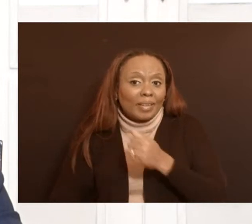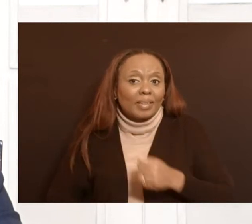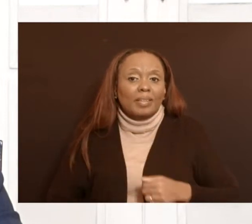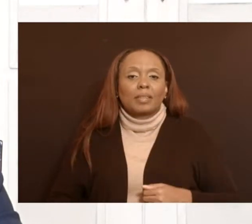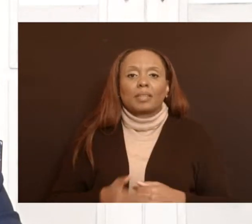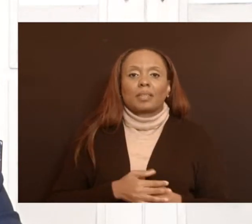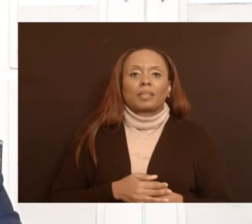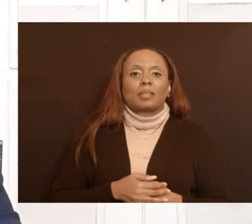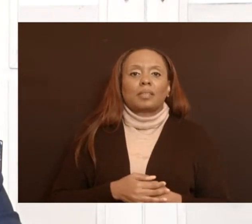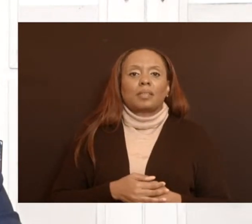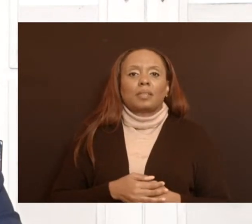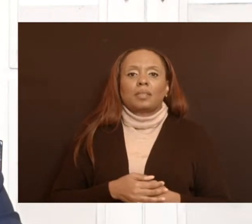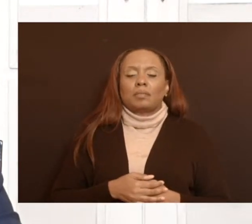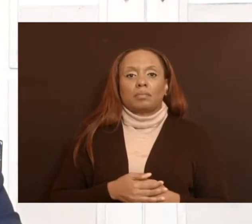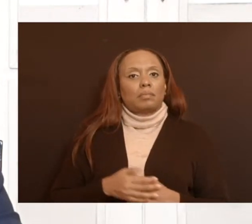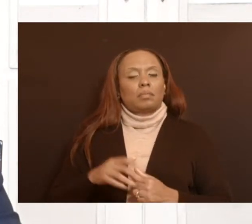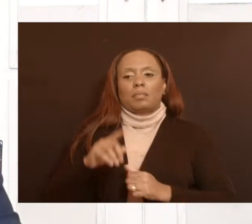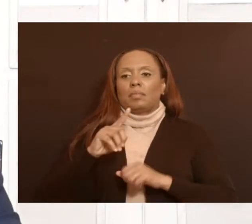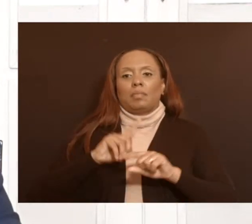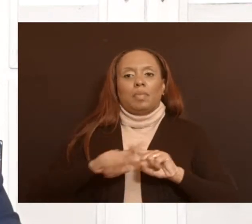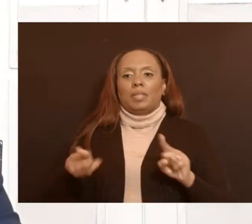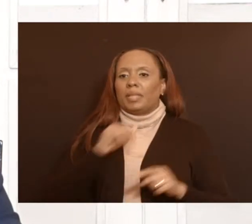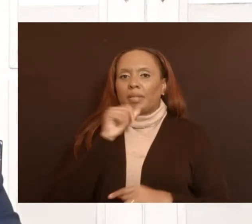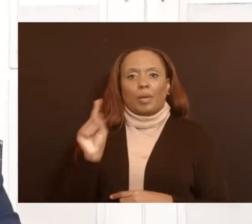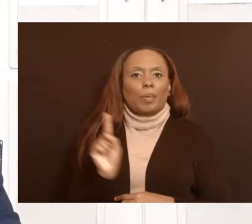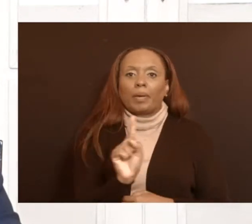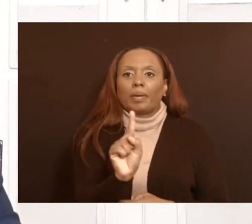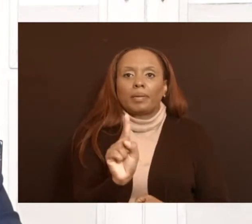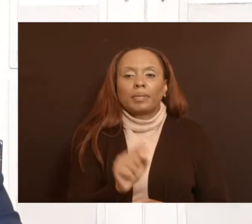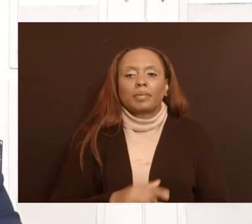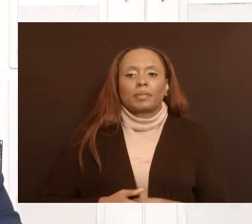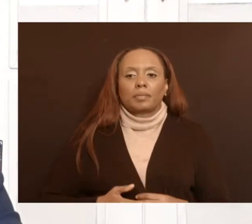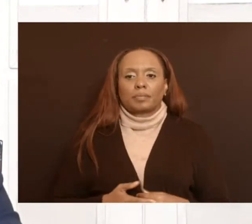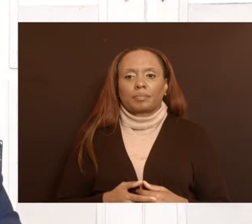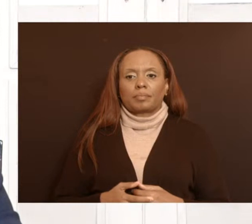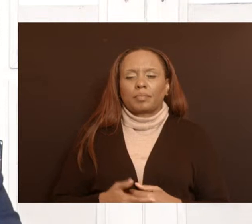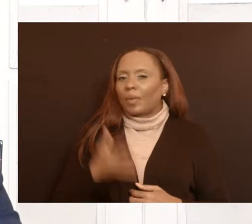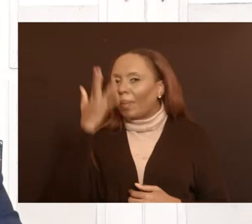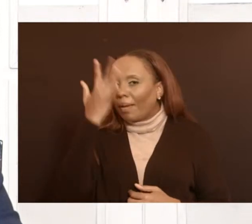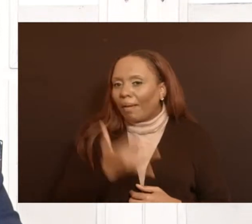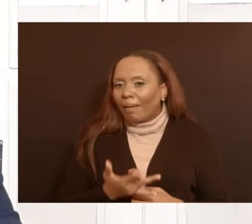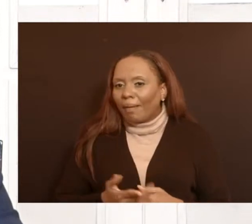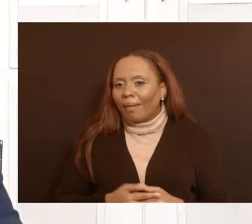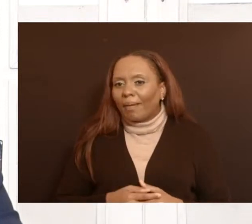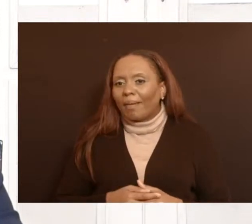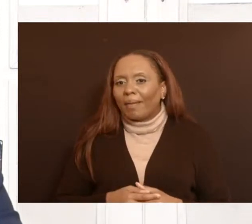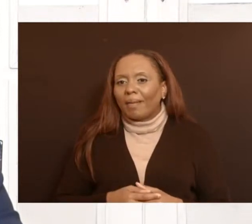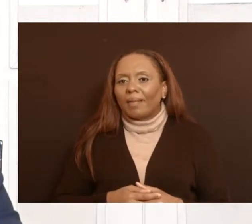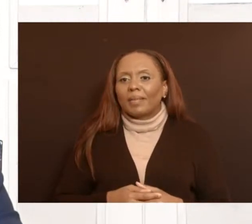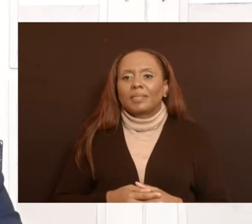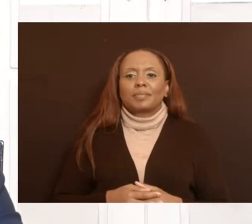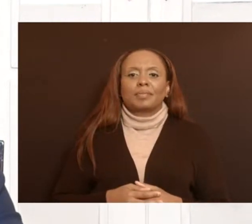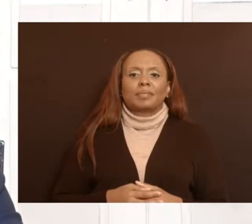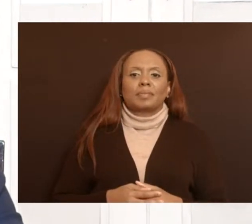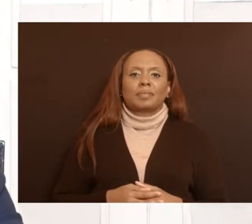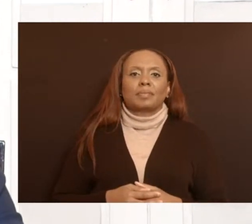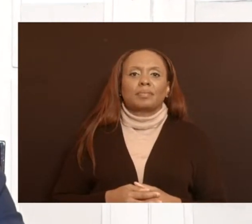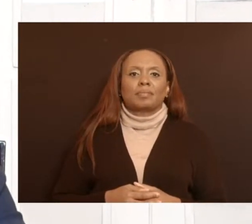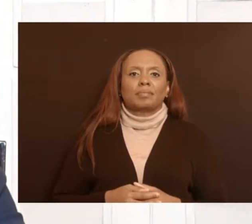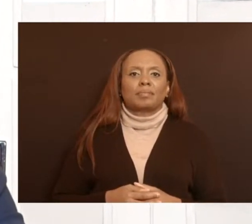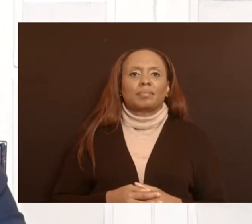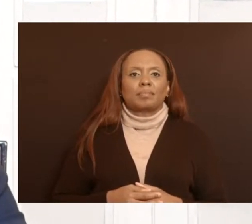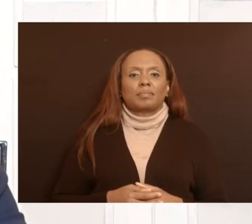But they didn't present to the system. And the question is why? And why what they often would say